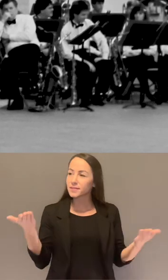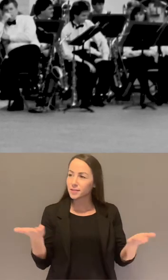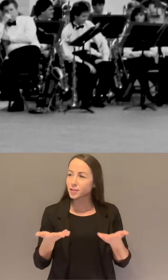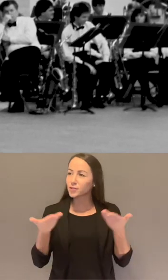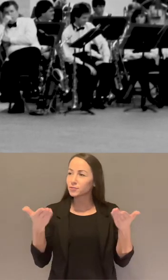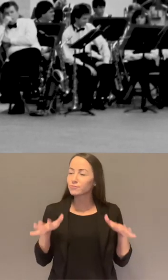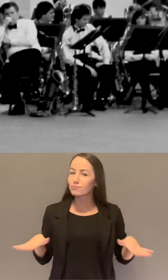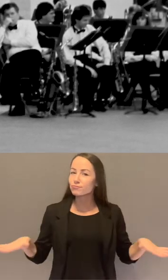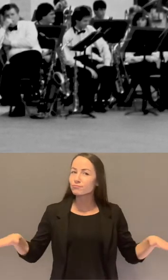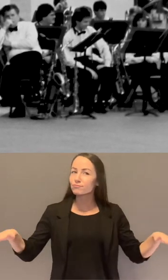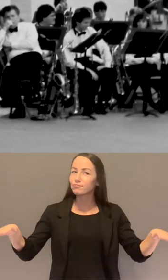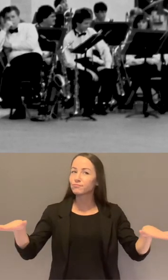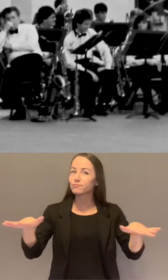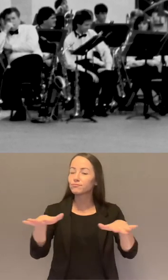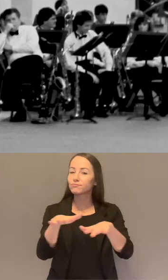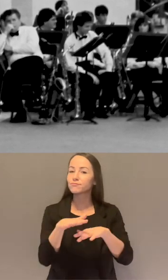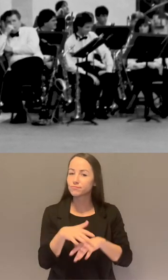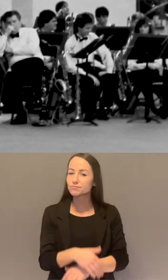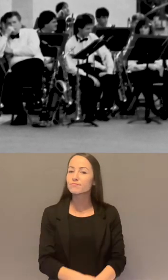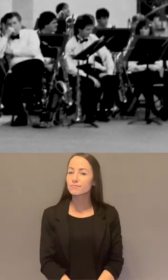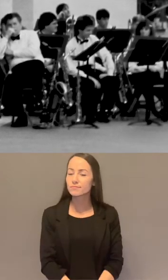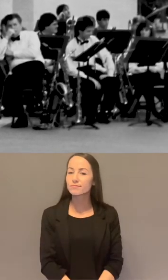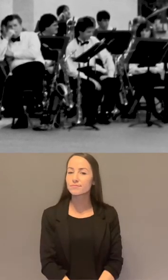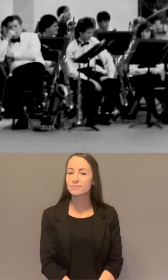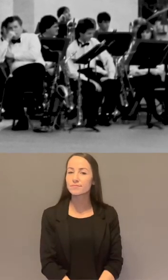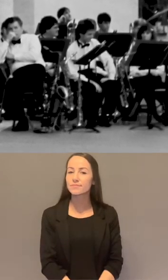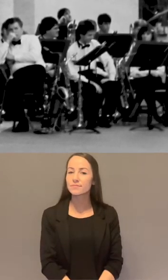I think of him as always around us.